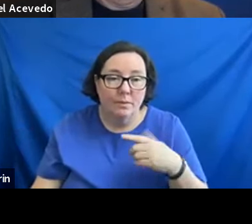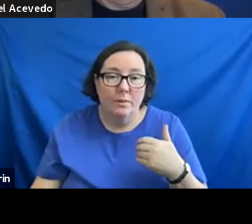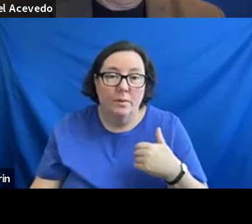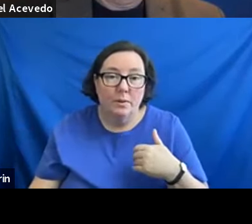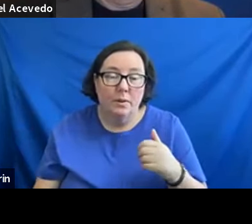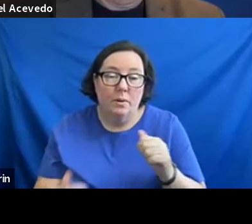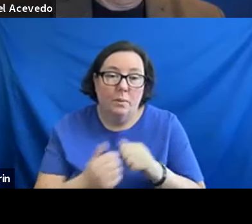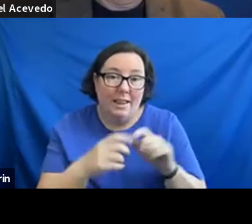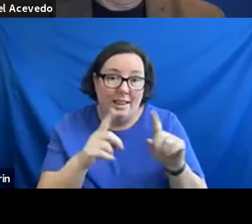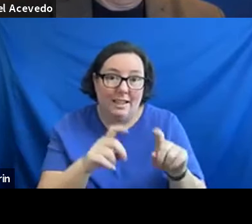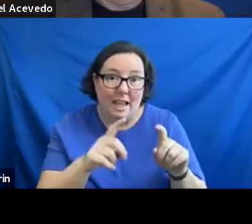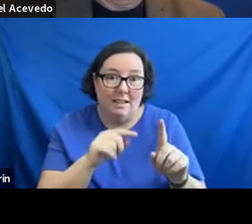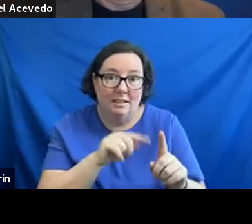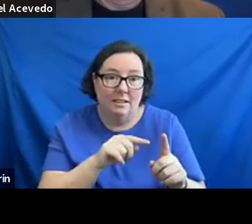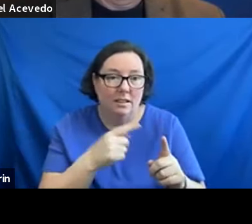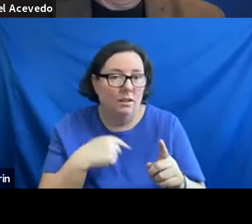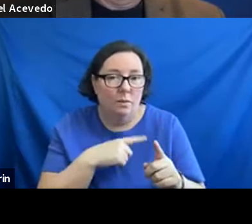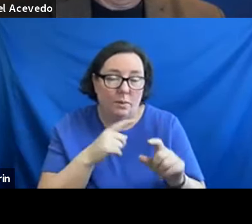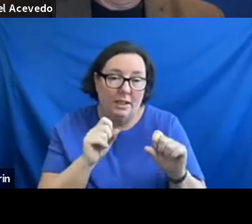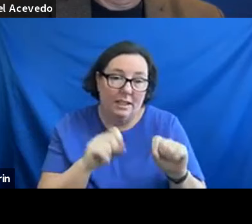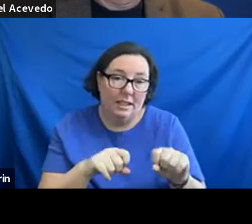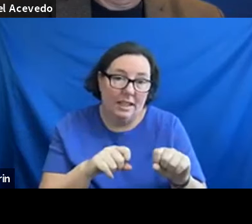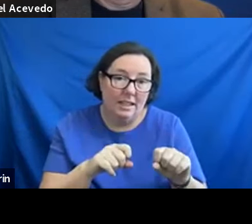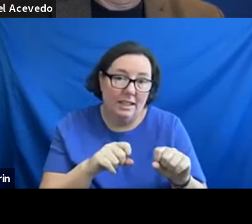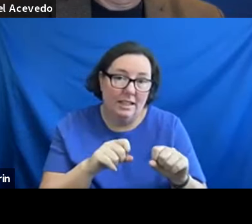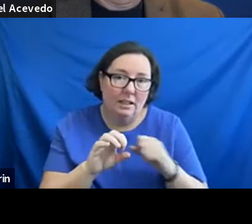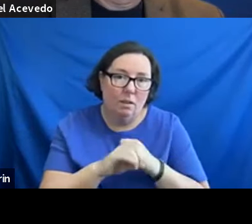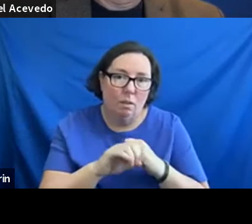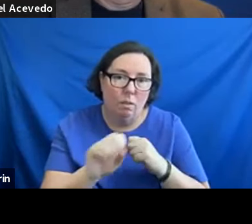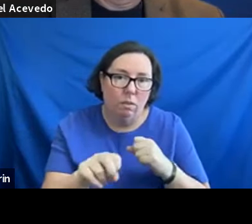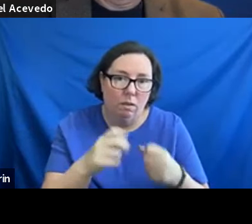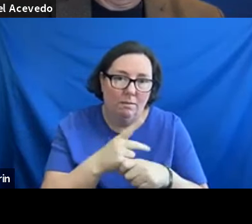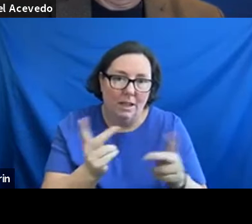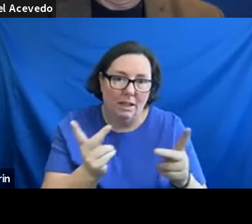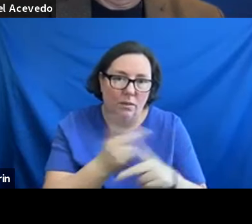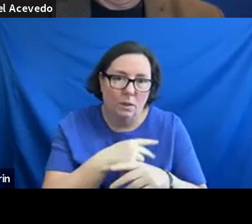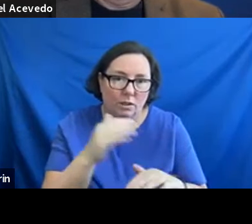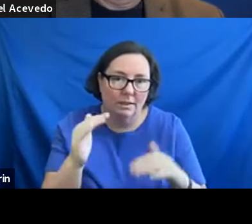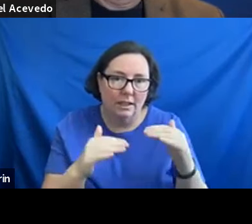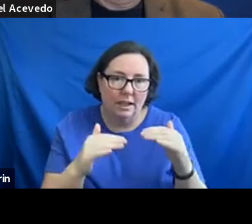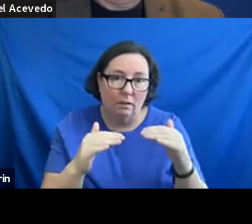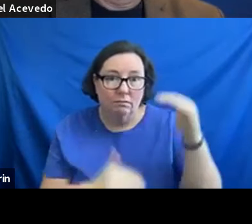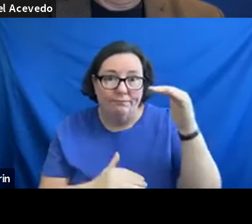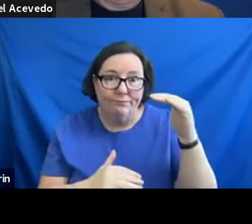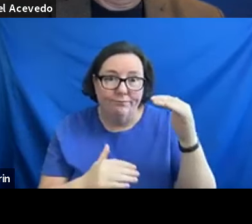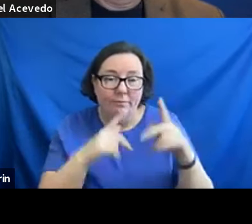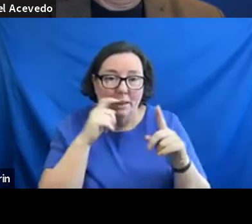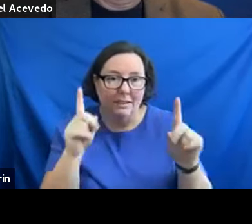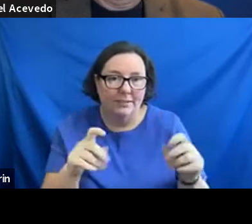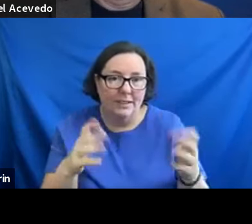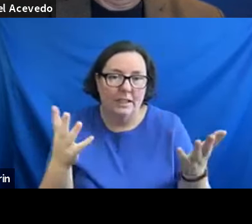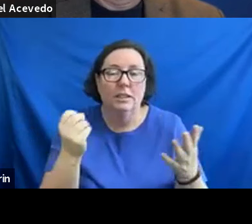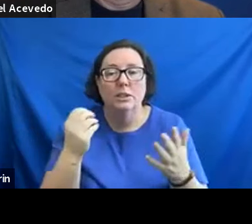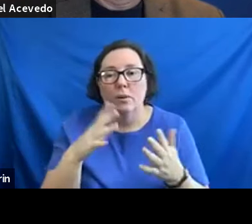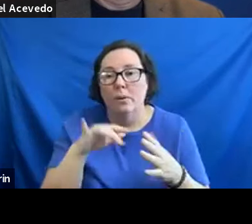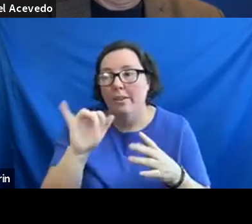the assessments, we can exacerbate inequities. And so I've got a